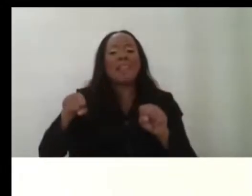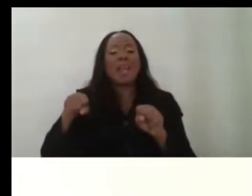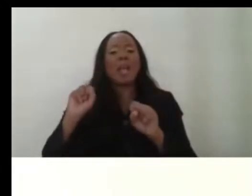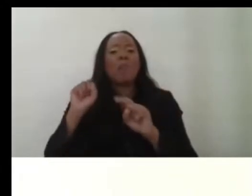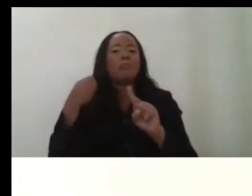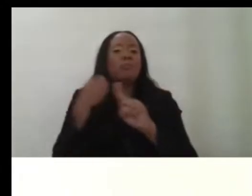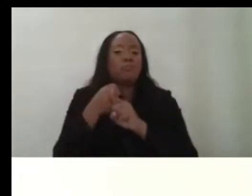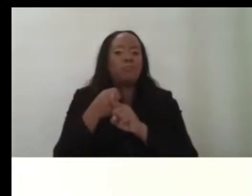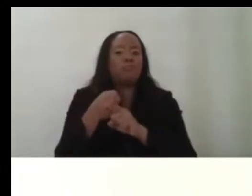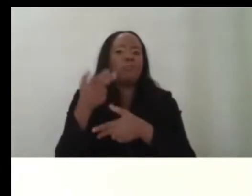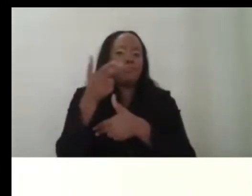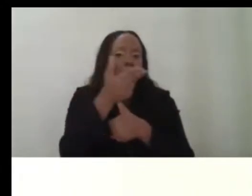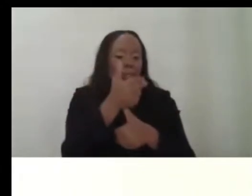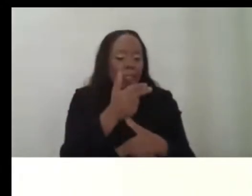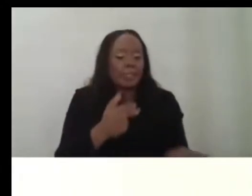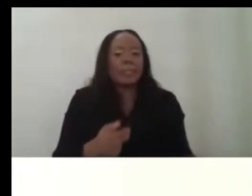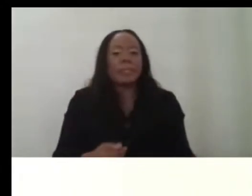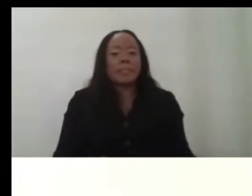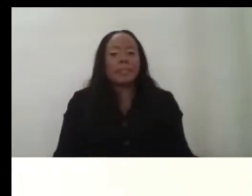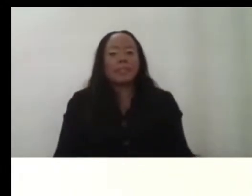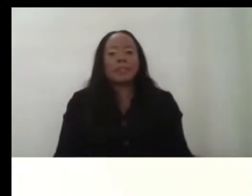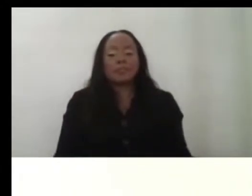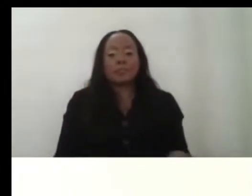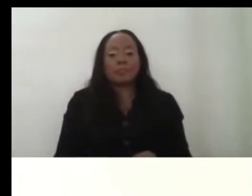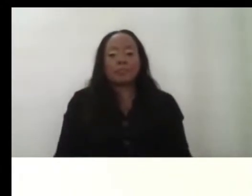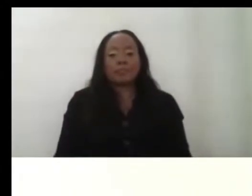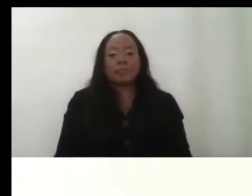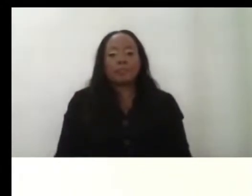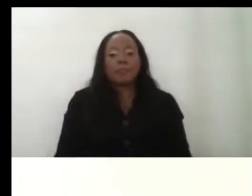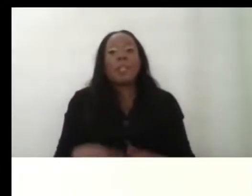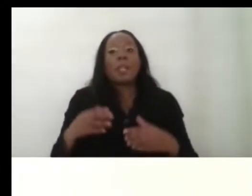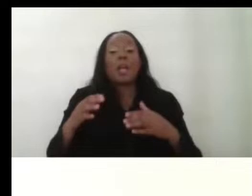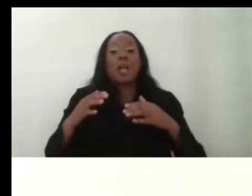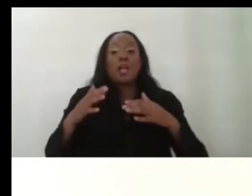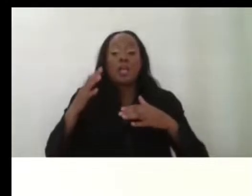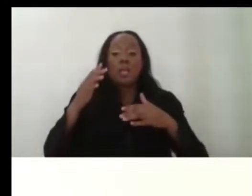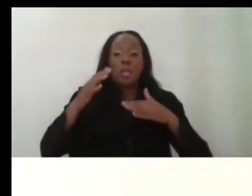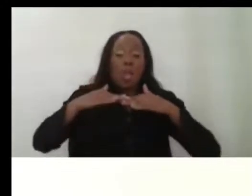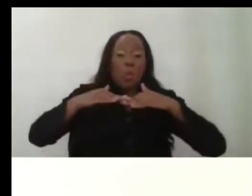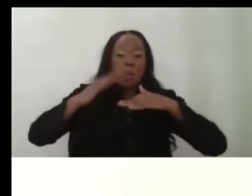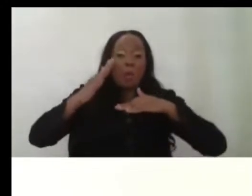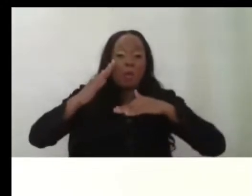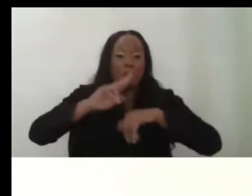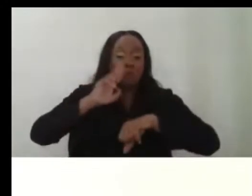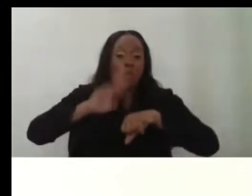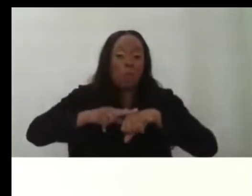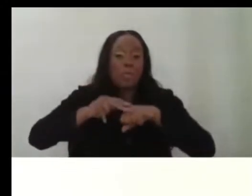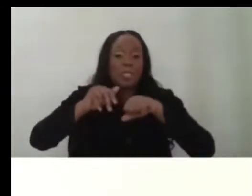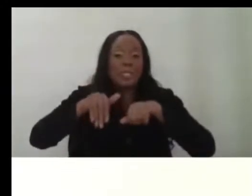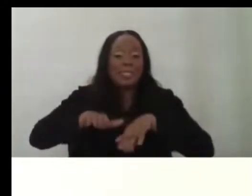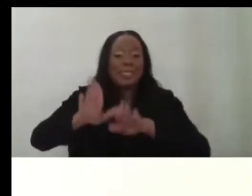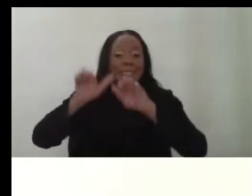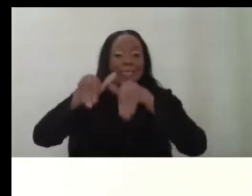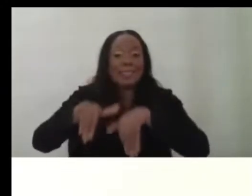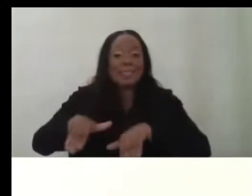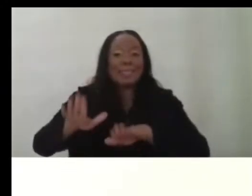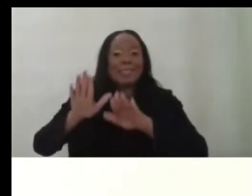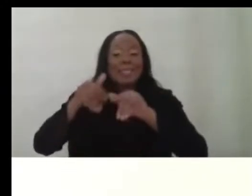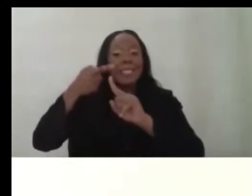think, is the above normal sea surface temperatures. We all witnessed in